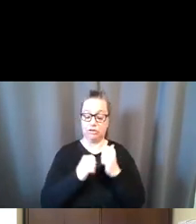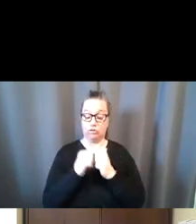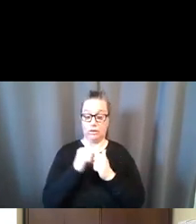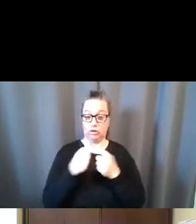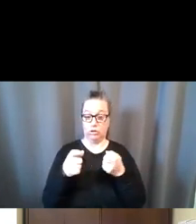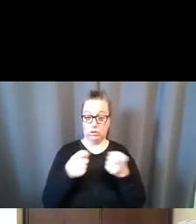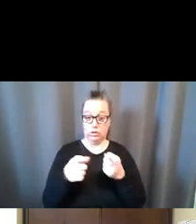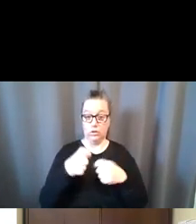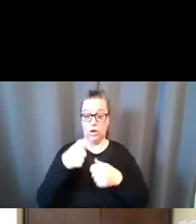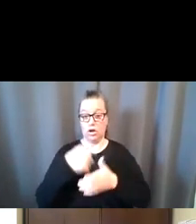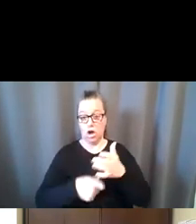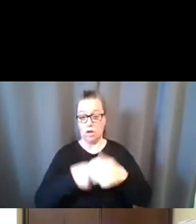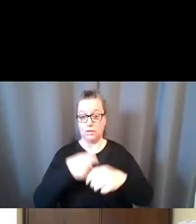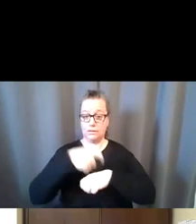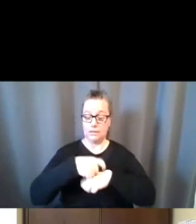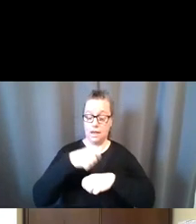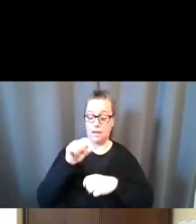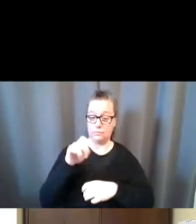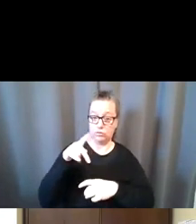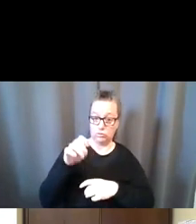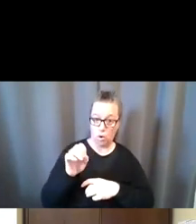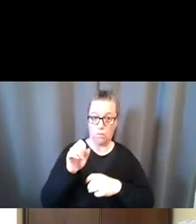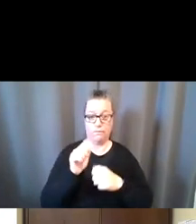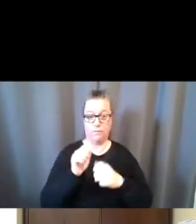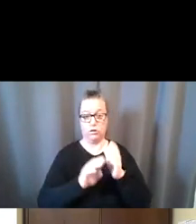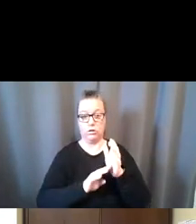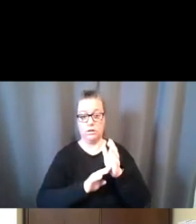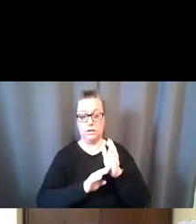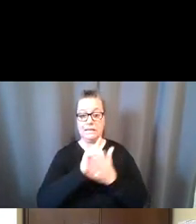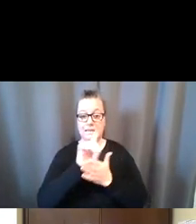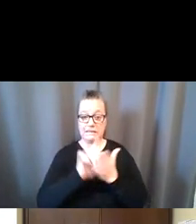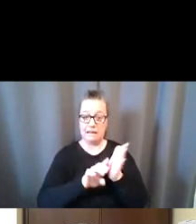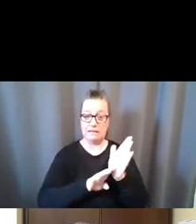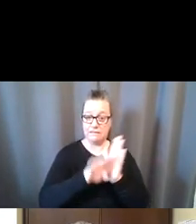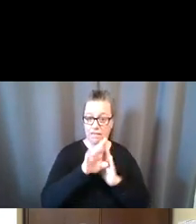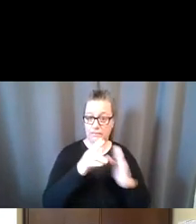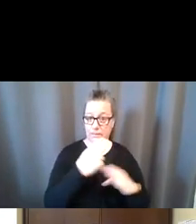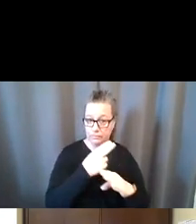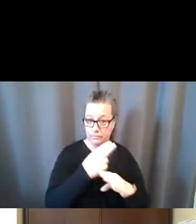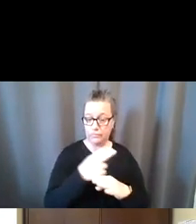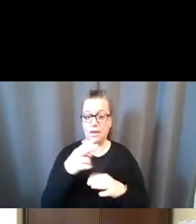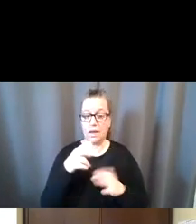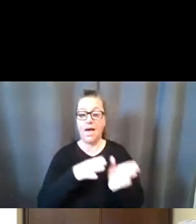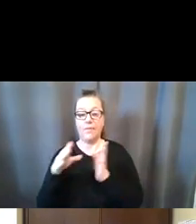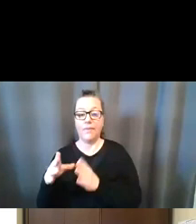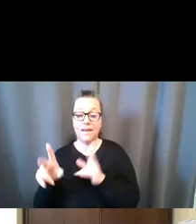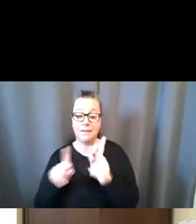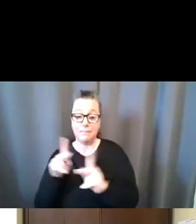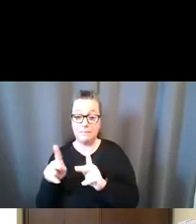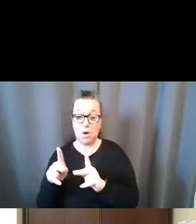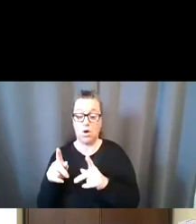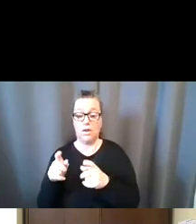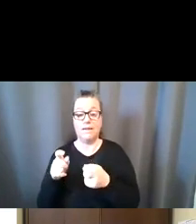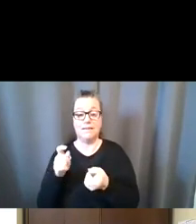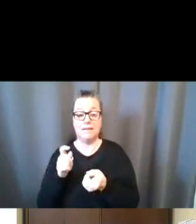scope trade-off for designing, developing, and delivering the solution. The people side then is the domain of change management, which is where